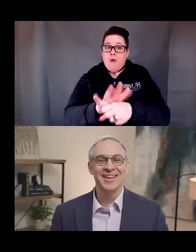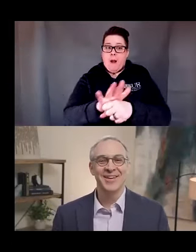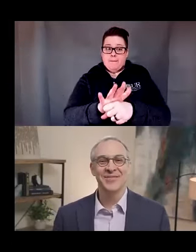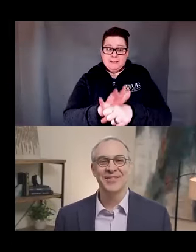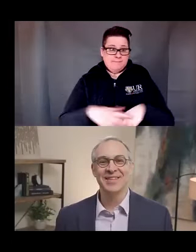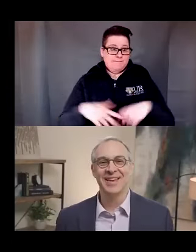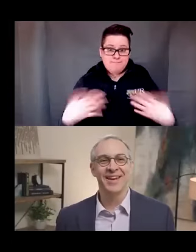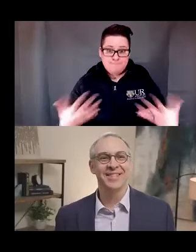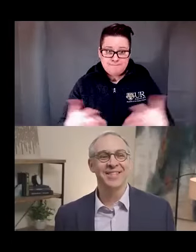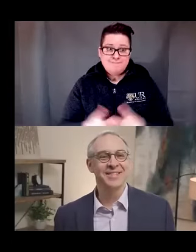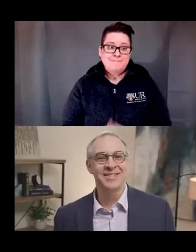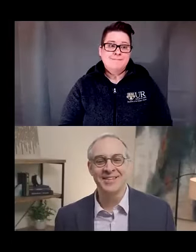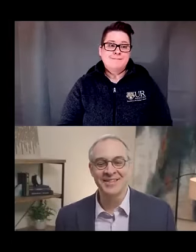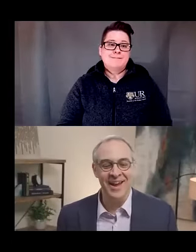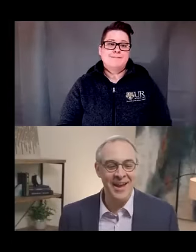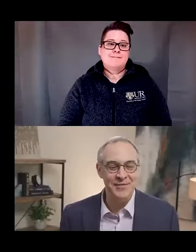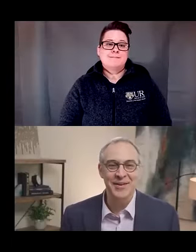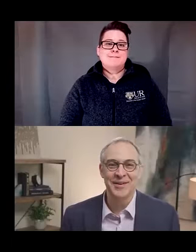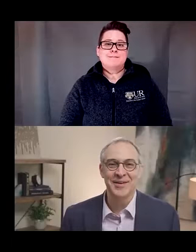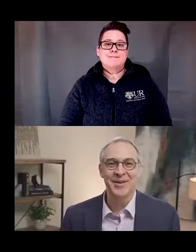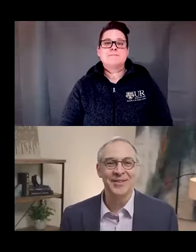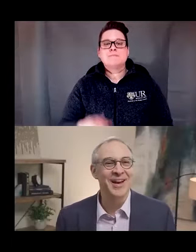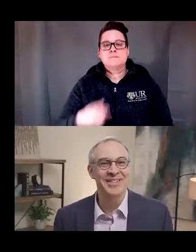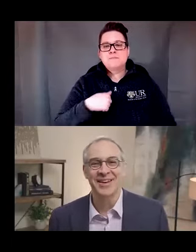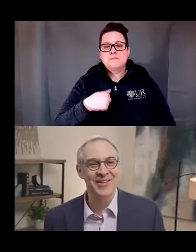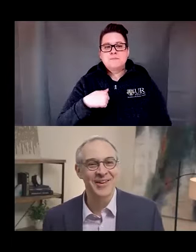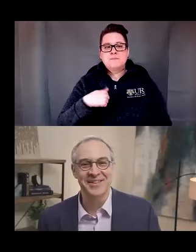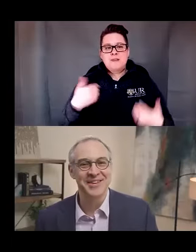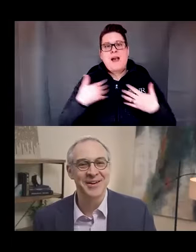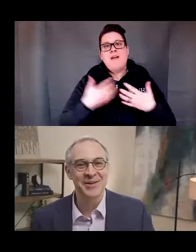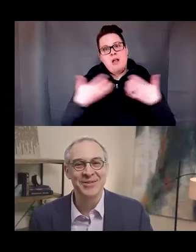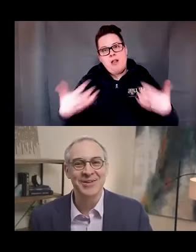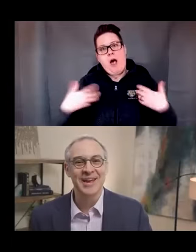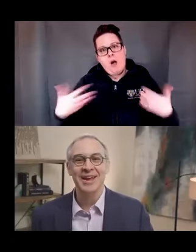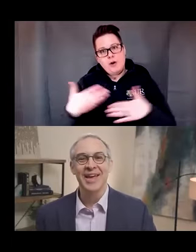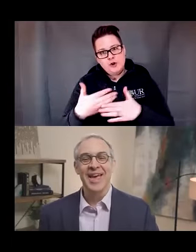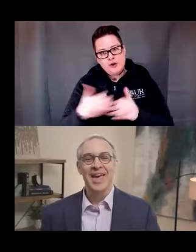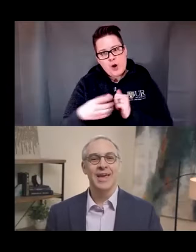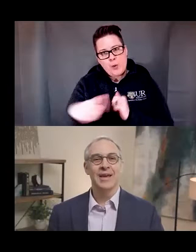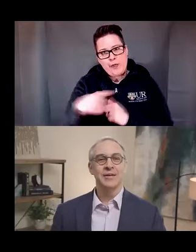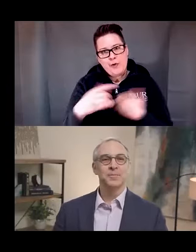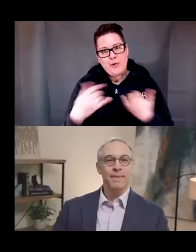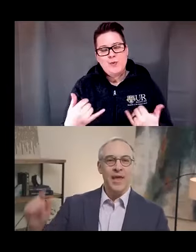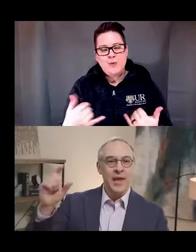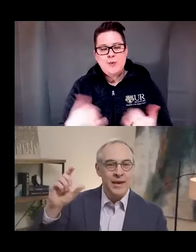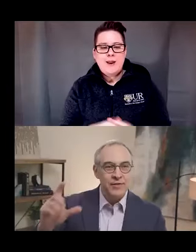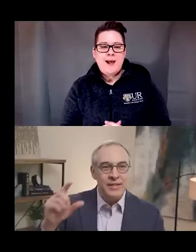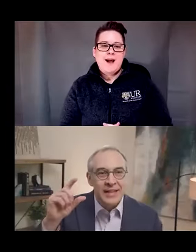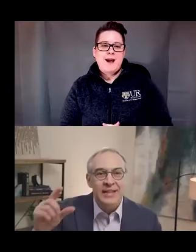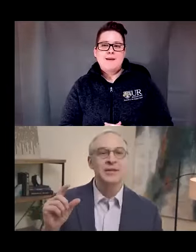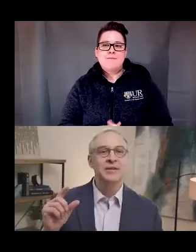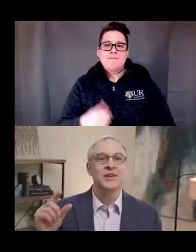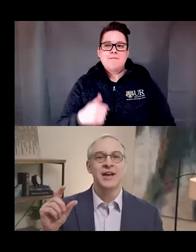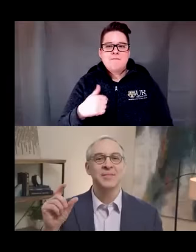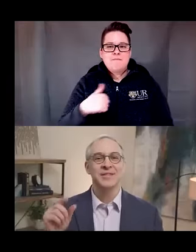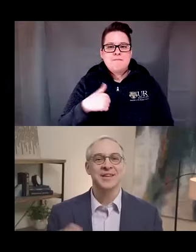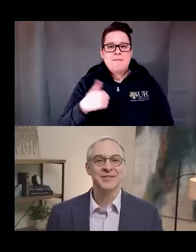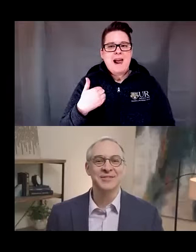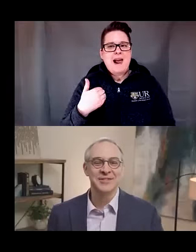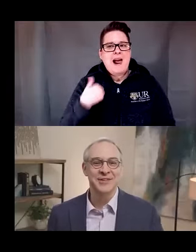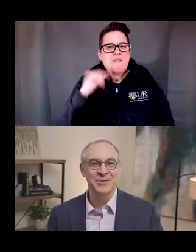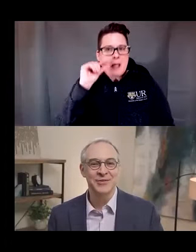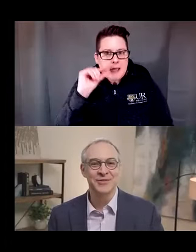is this. I have a lot that I wanted to share with you today, and I have a little bit of time